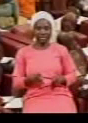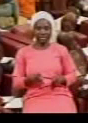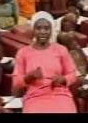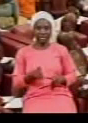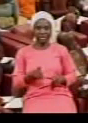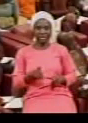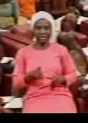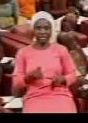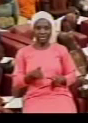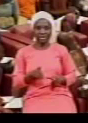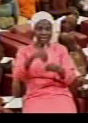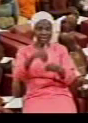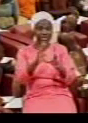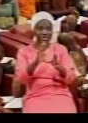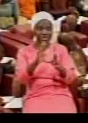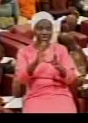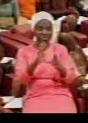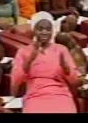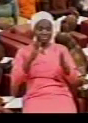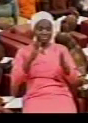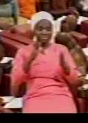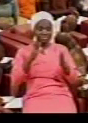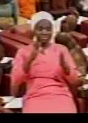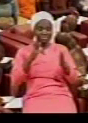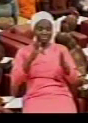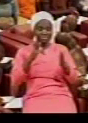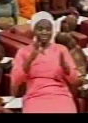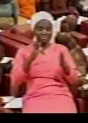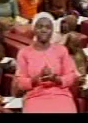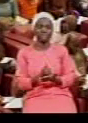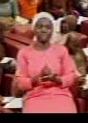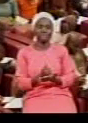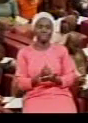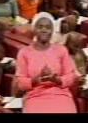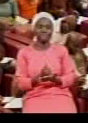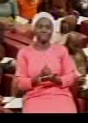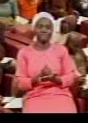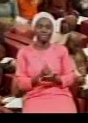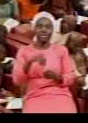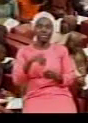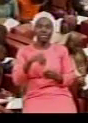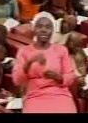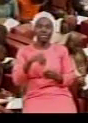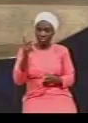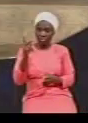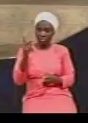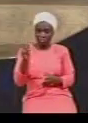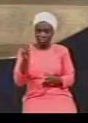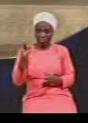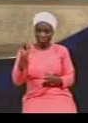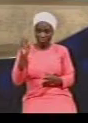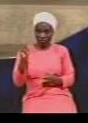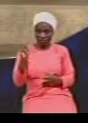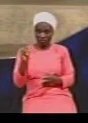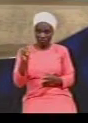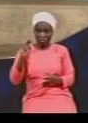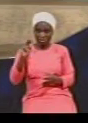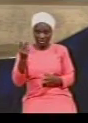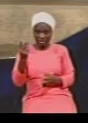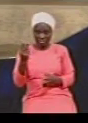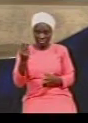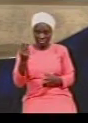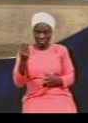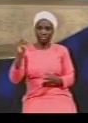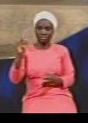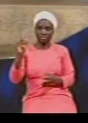in Jesus' name. 2 Timothy chapter 4, verse 18.